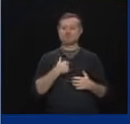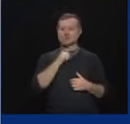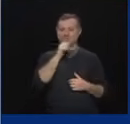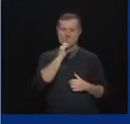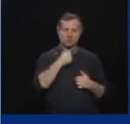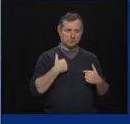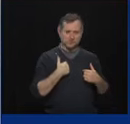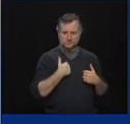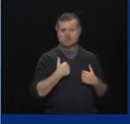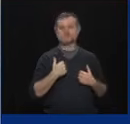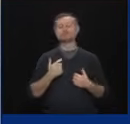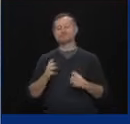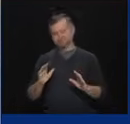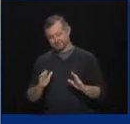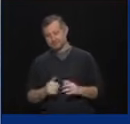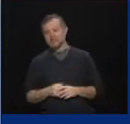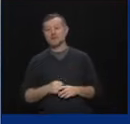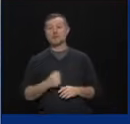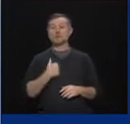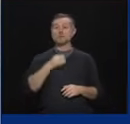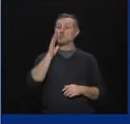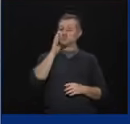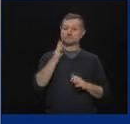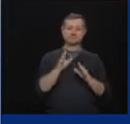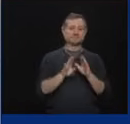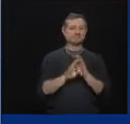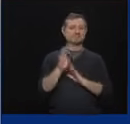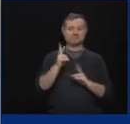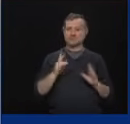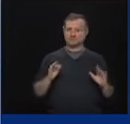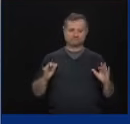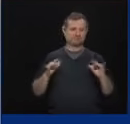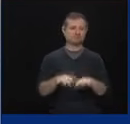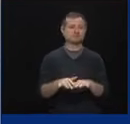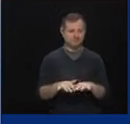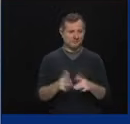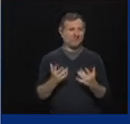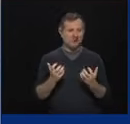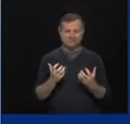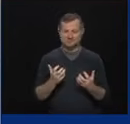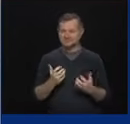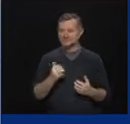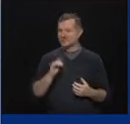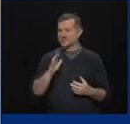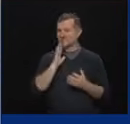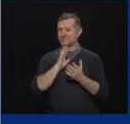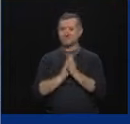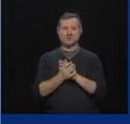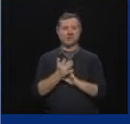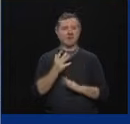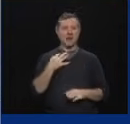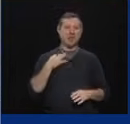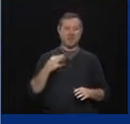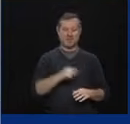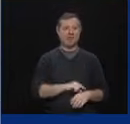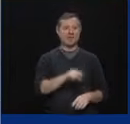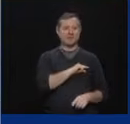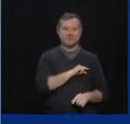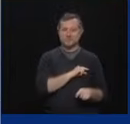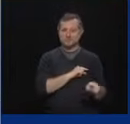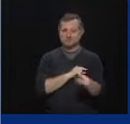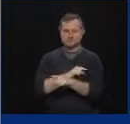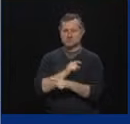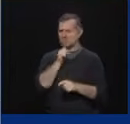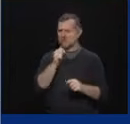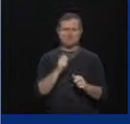And so we're going to have a real spike. We're going to have a lot of people all of a sudden who are now eligible. And I don't want it to be a problem, and I wanted to address